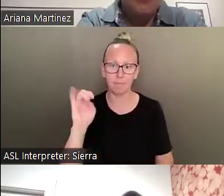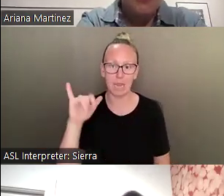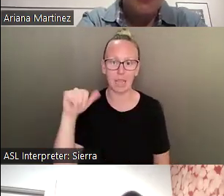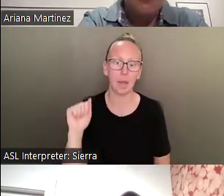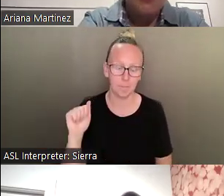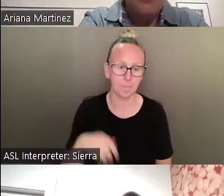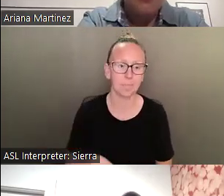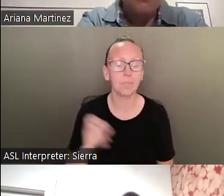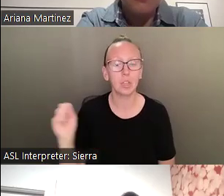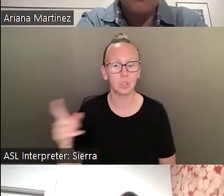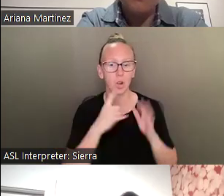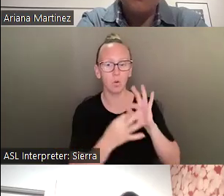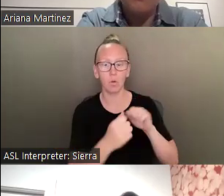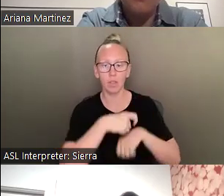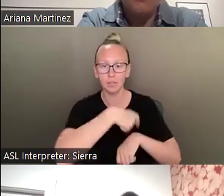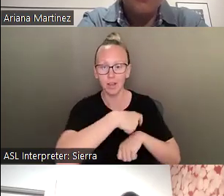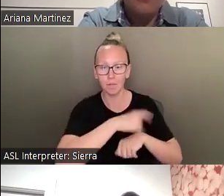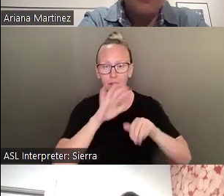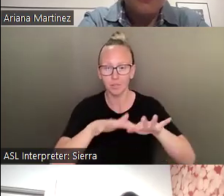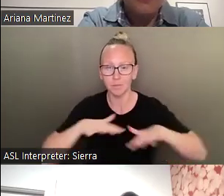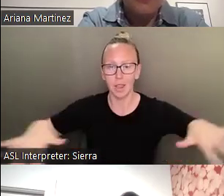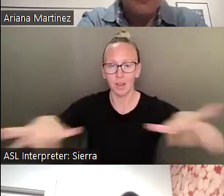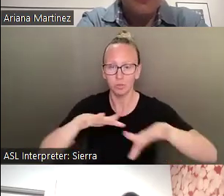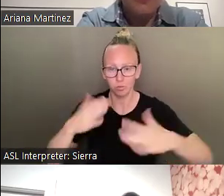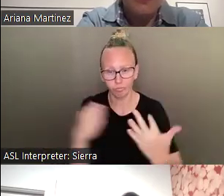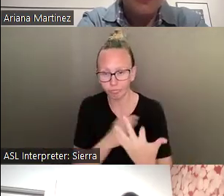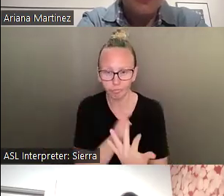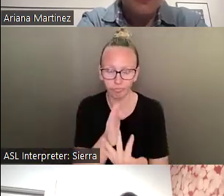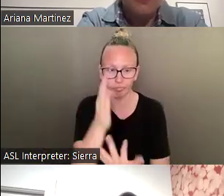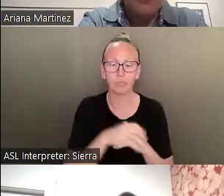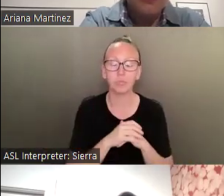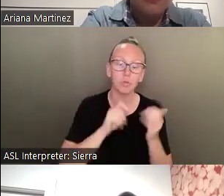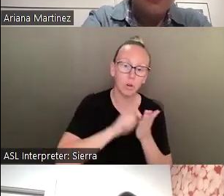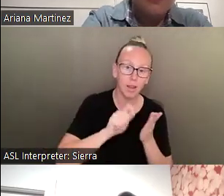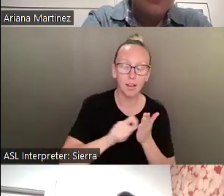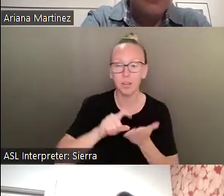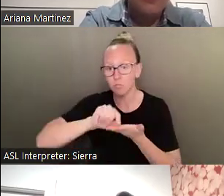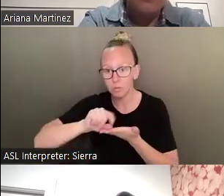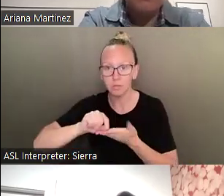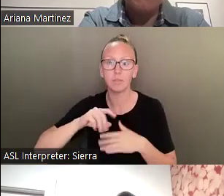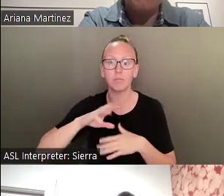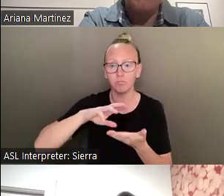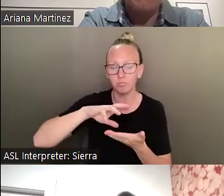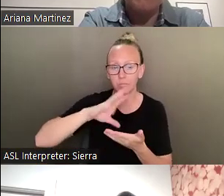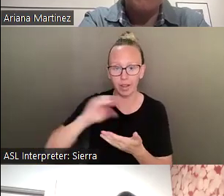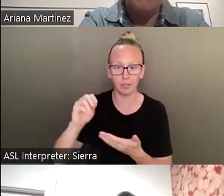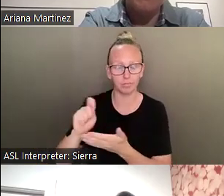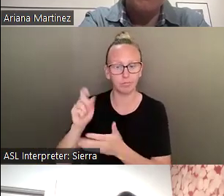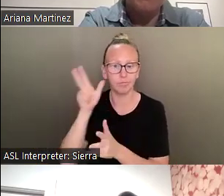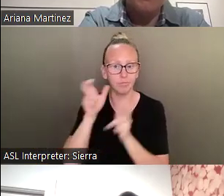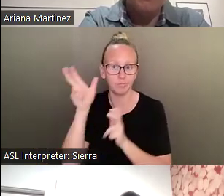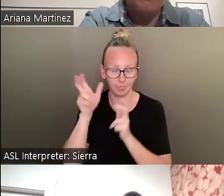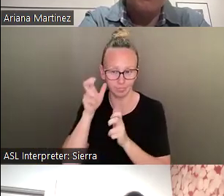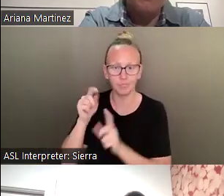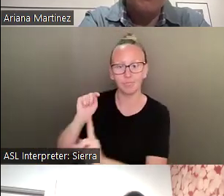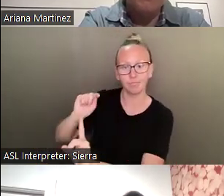spatial navigation. Through writing, printmaking, and audio experiments, the work Ariana has created during their stay